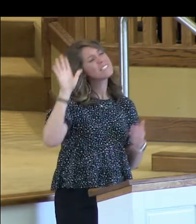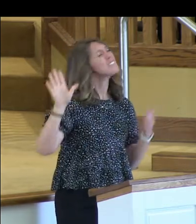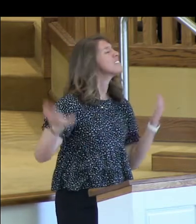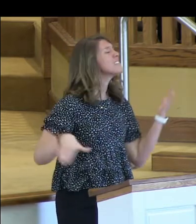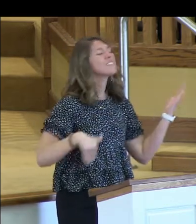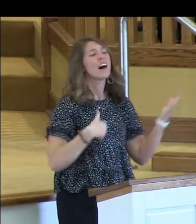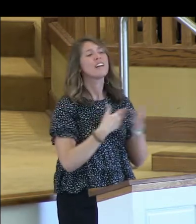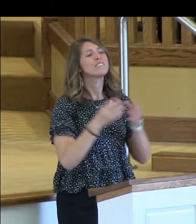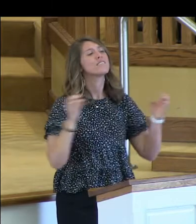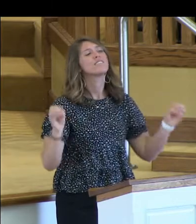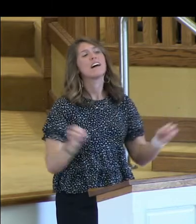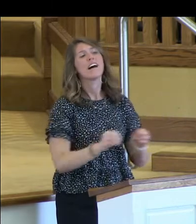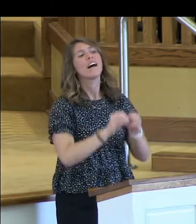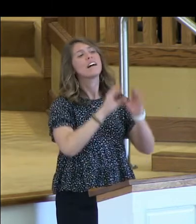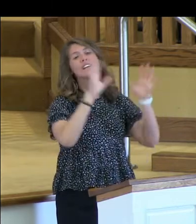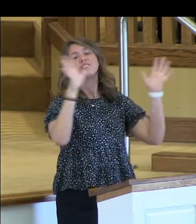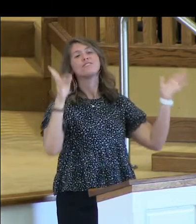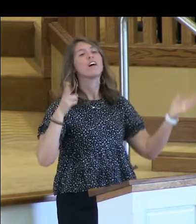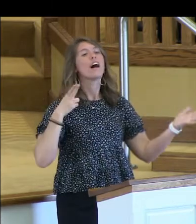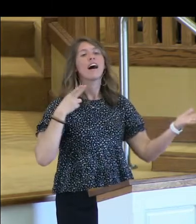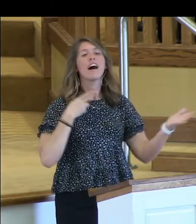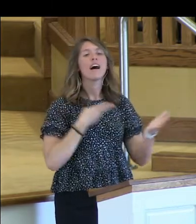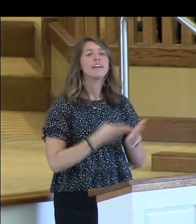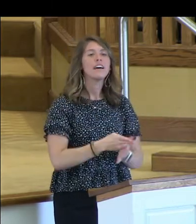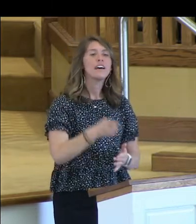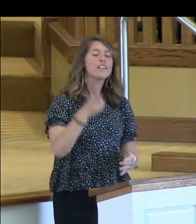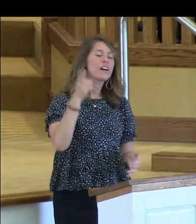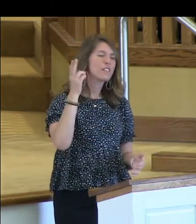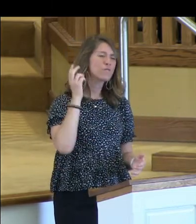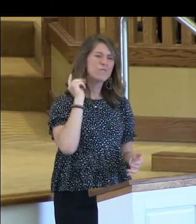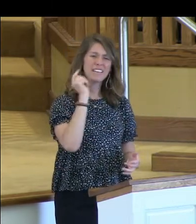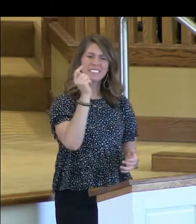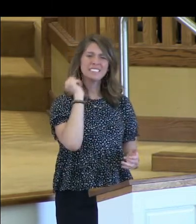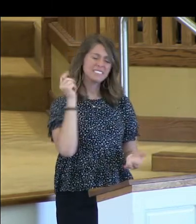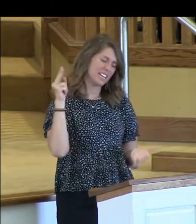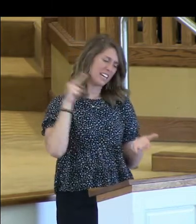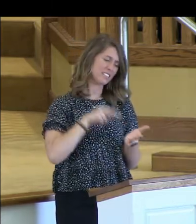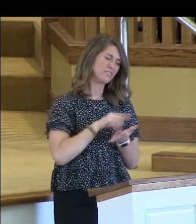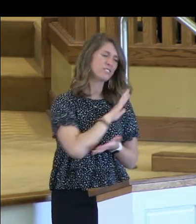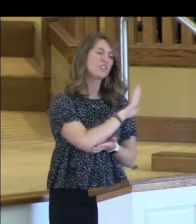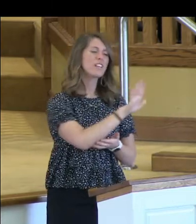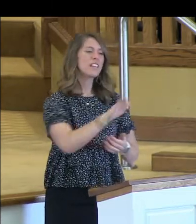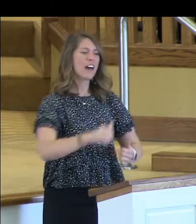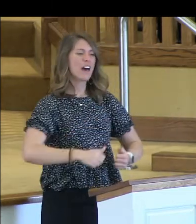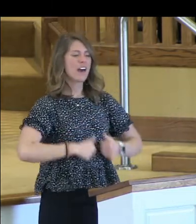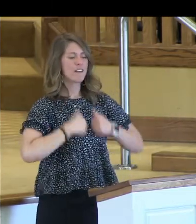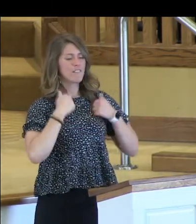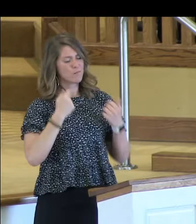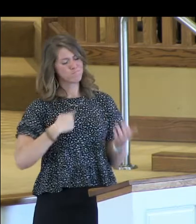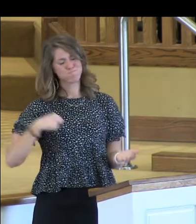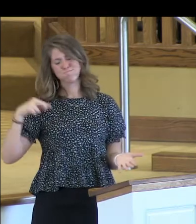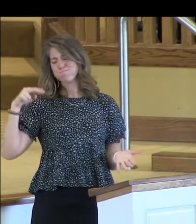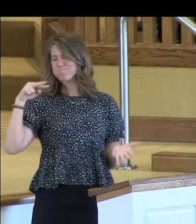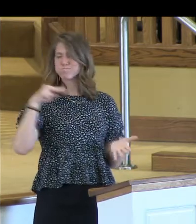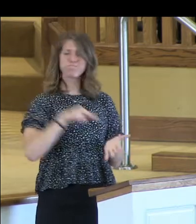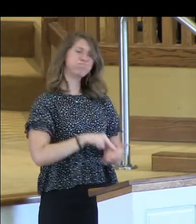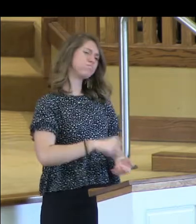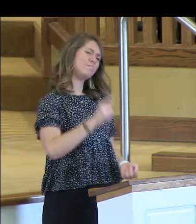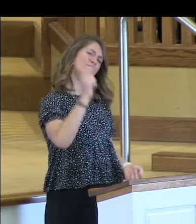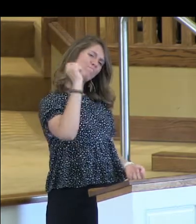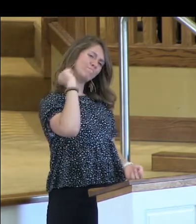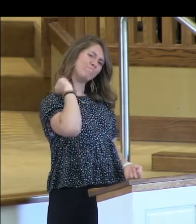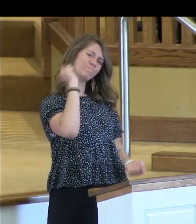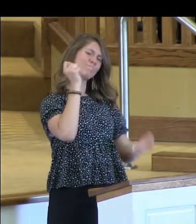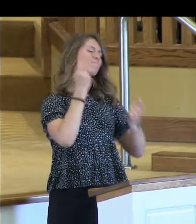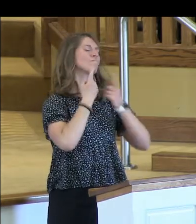mysteries? It's all so cut and dry. And on the witness stand of your life, I'll be the first